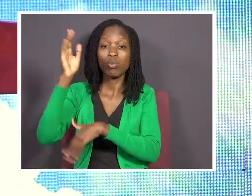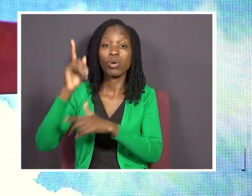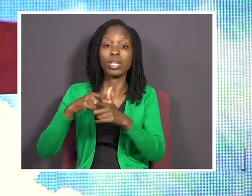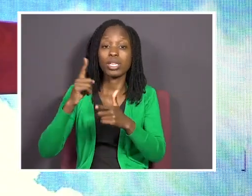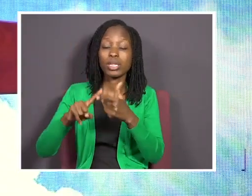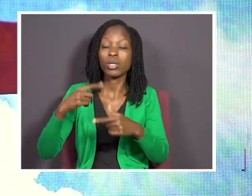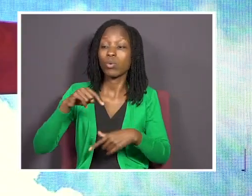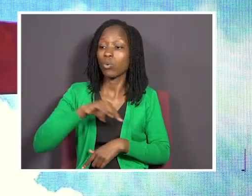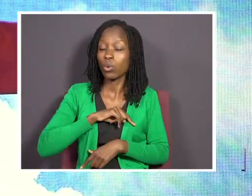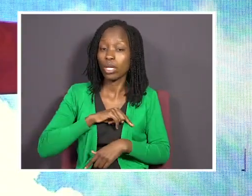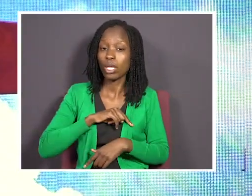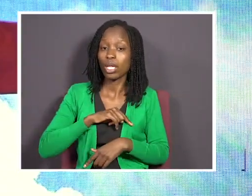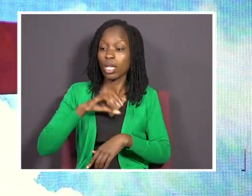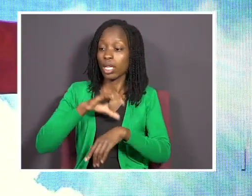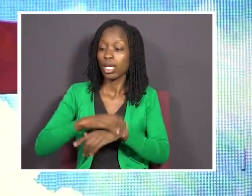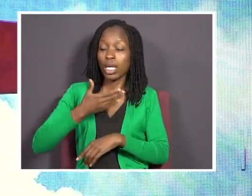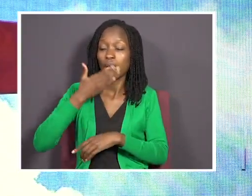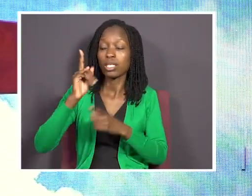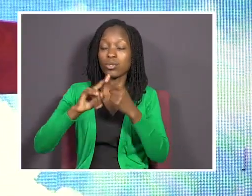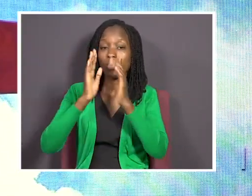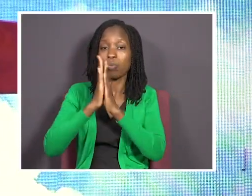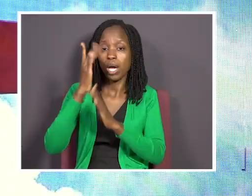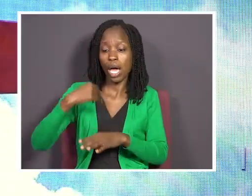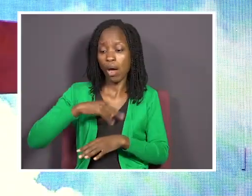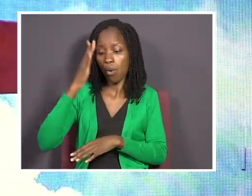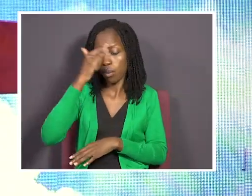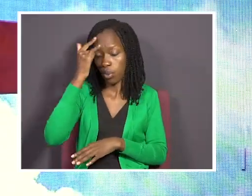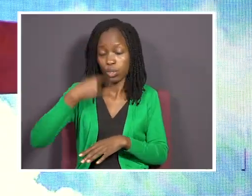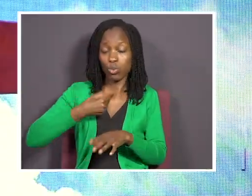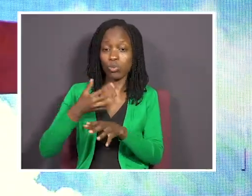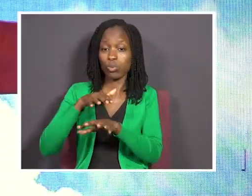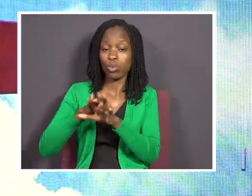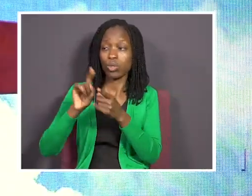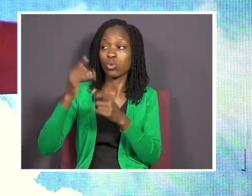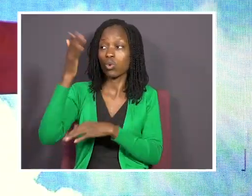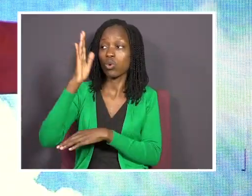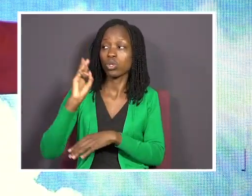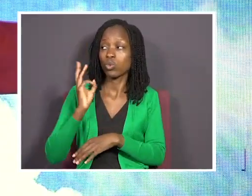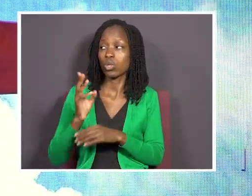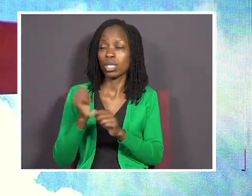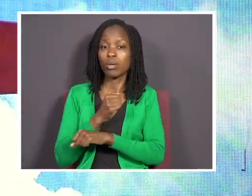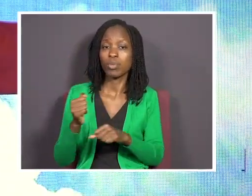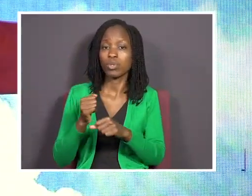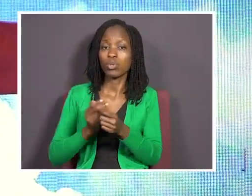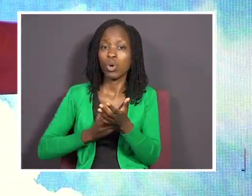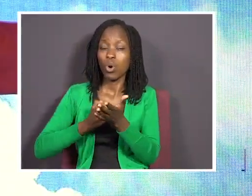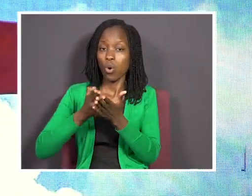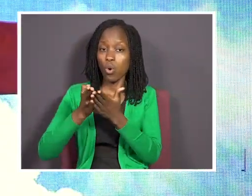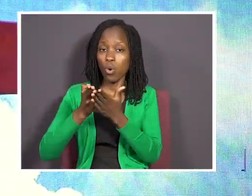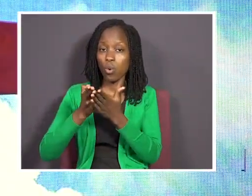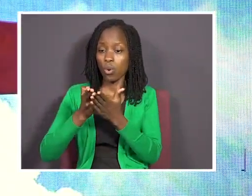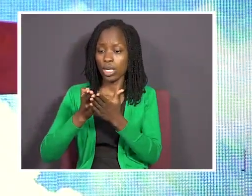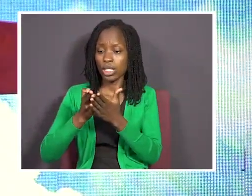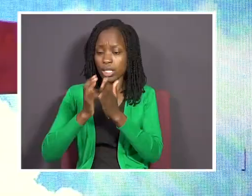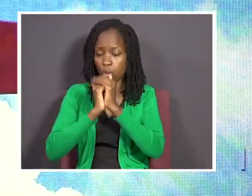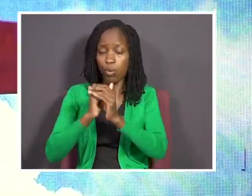to receive answers to our prayers, because we'll be aligned to his will. You cannot sincerely adore God